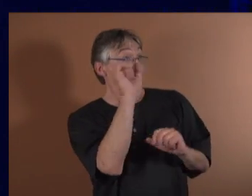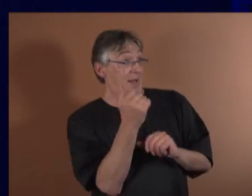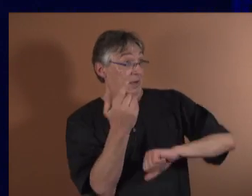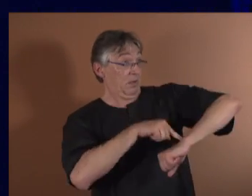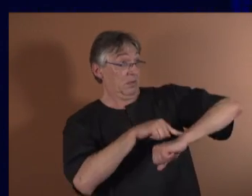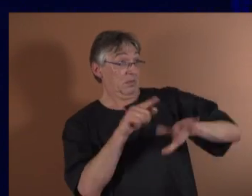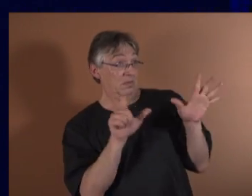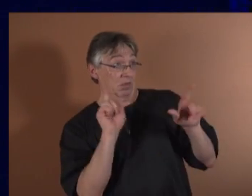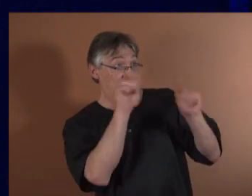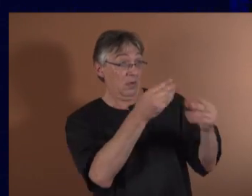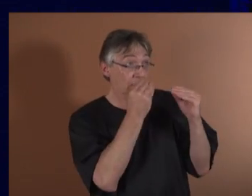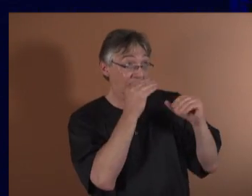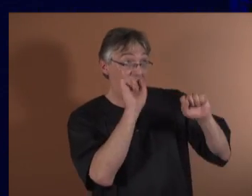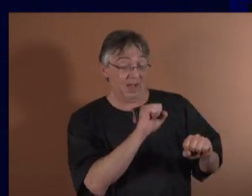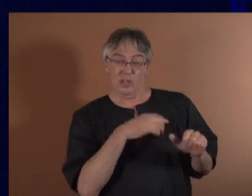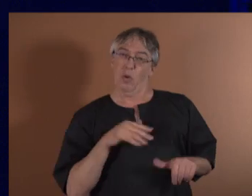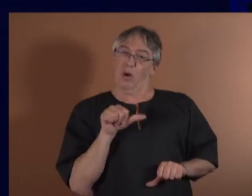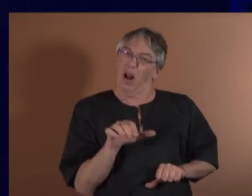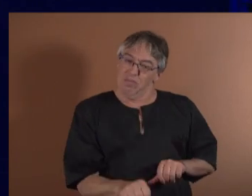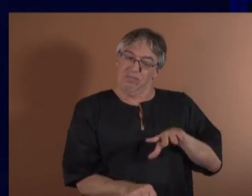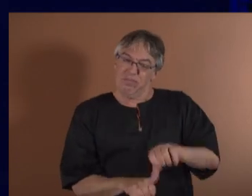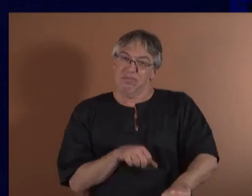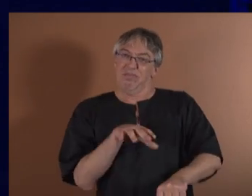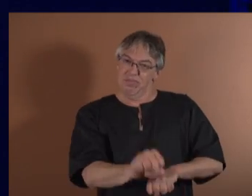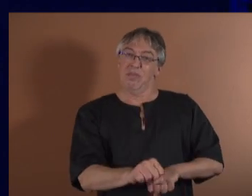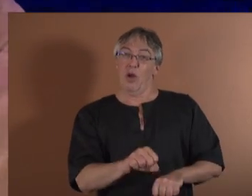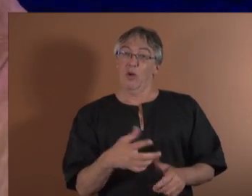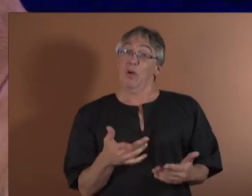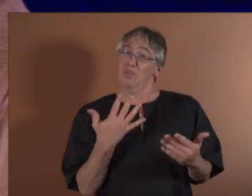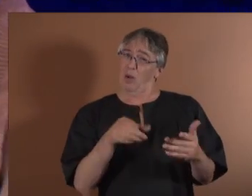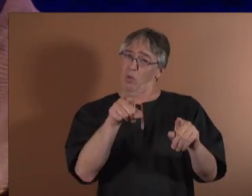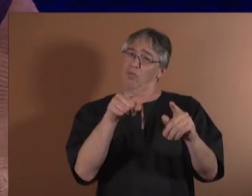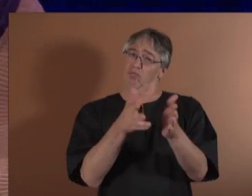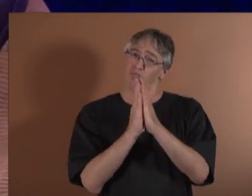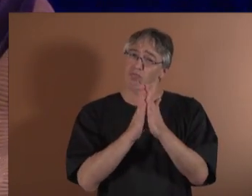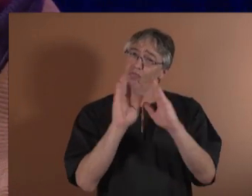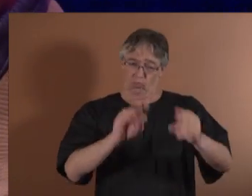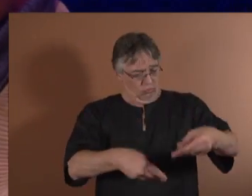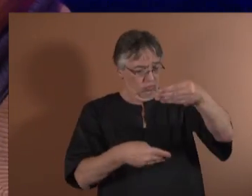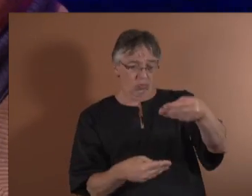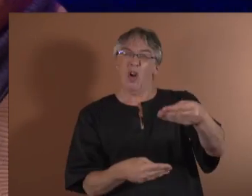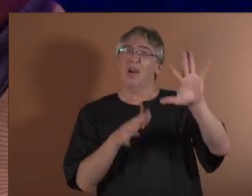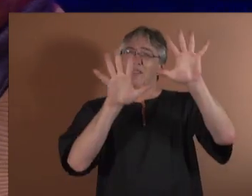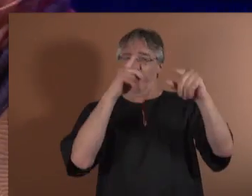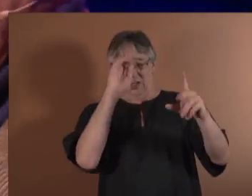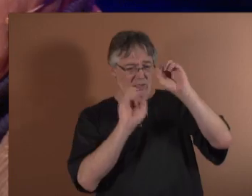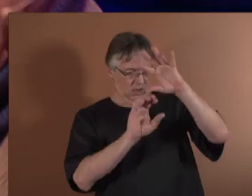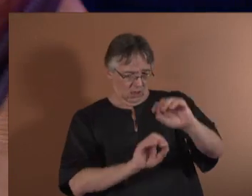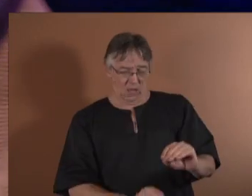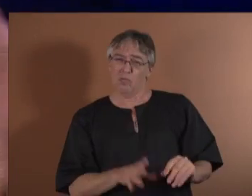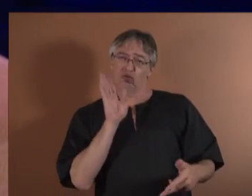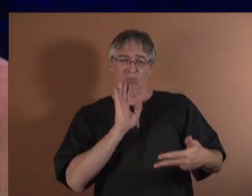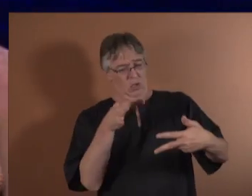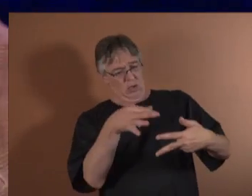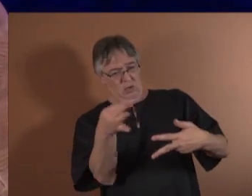now. We're going to start to lay that out. What I'd like you to do is take the next few moments and just pick the 3 most important things you think you